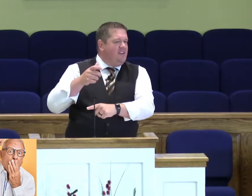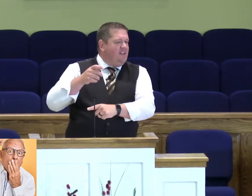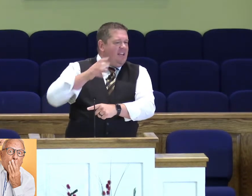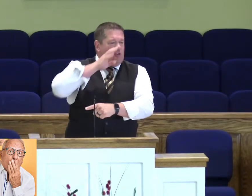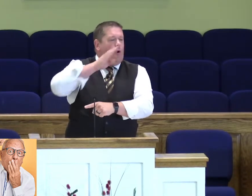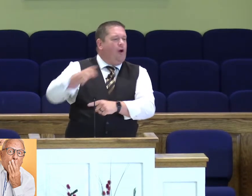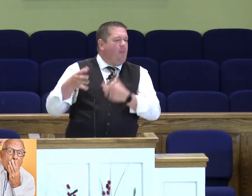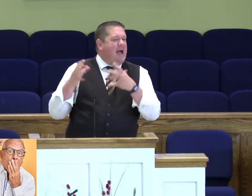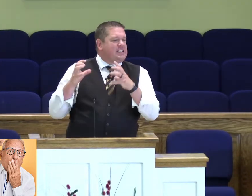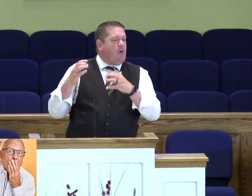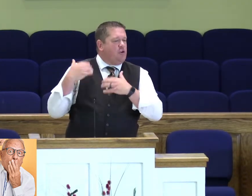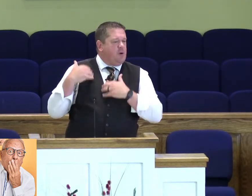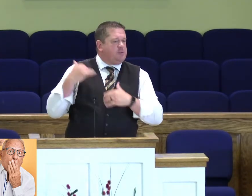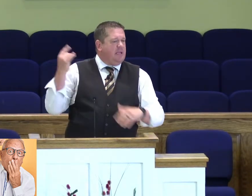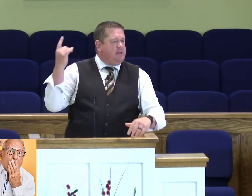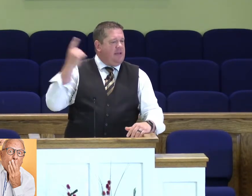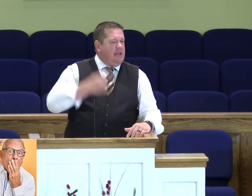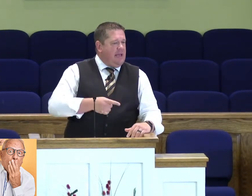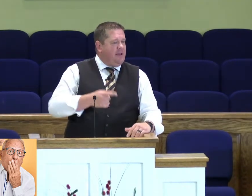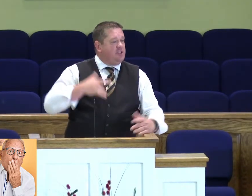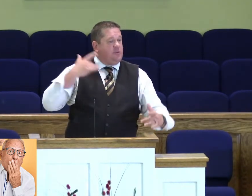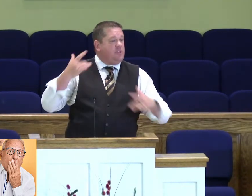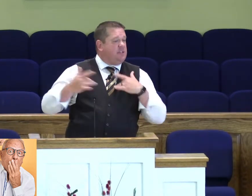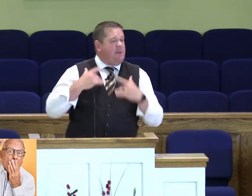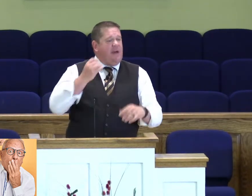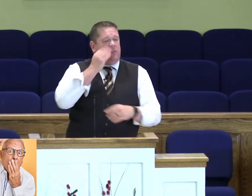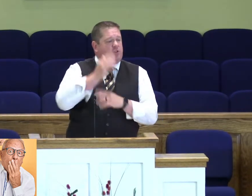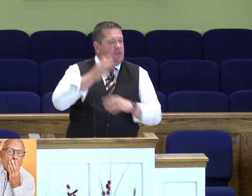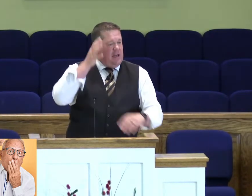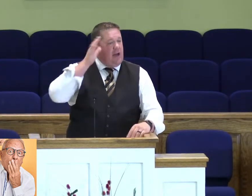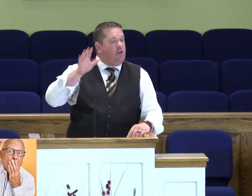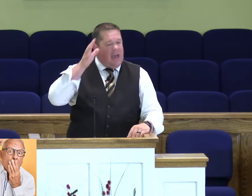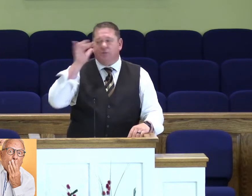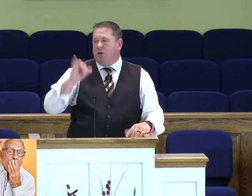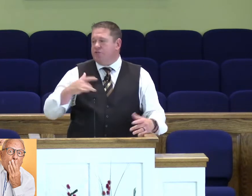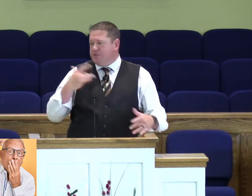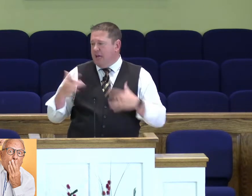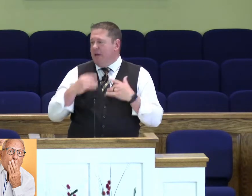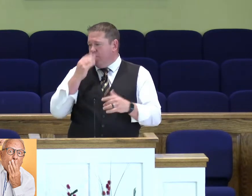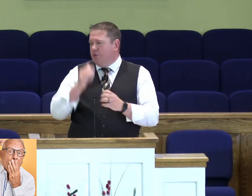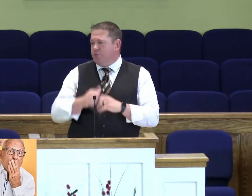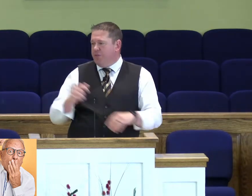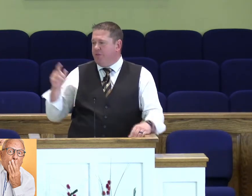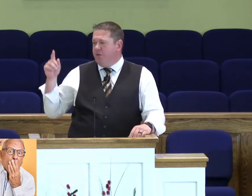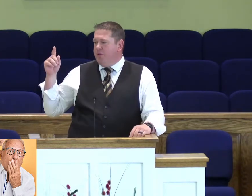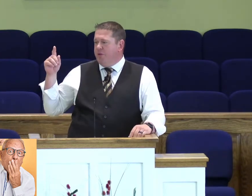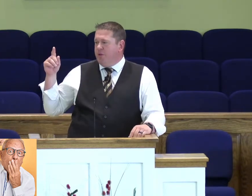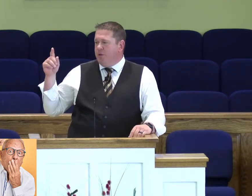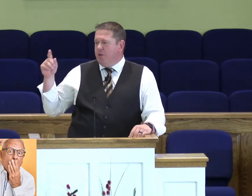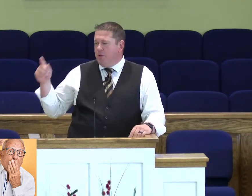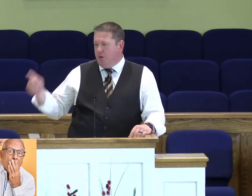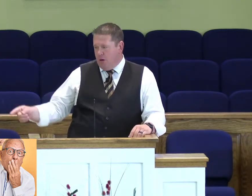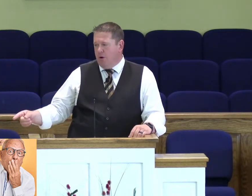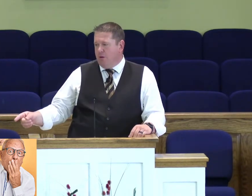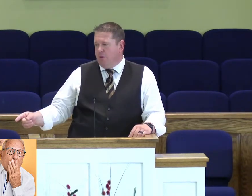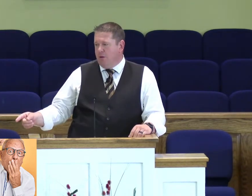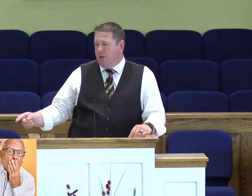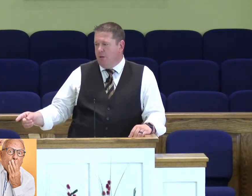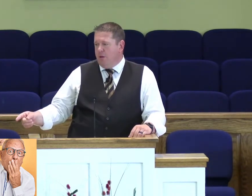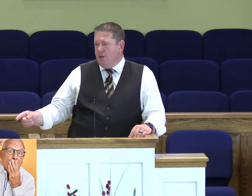was ignoring her basketball responsibilities that day because she was excited about having lunch with her dad was also excited about having lunch with